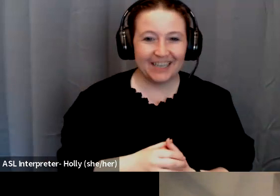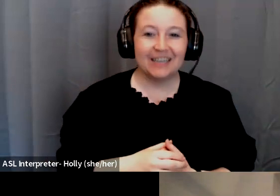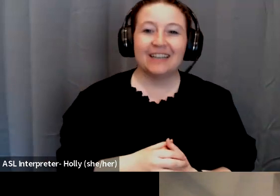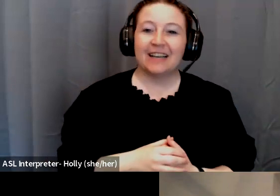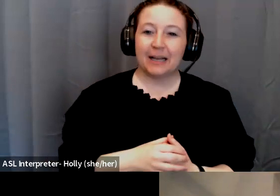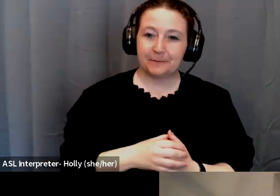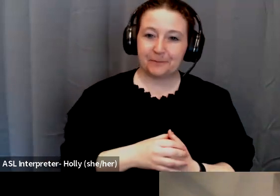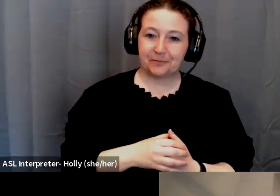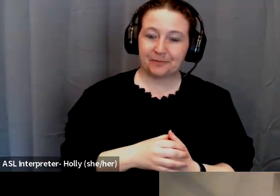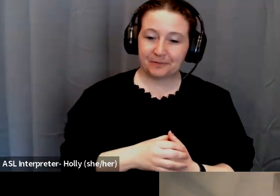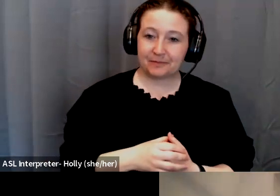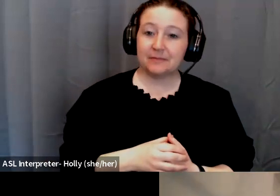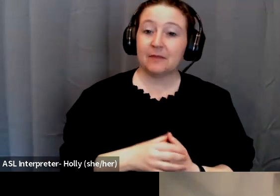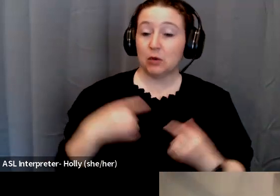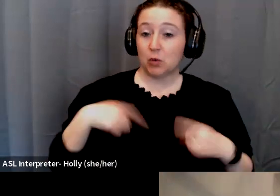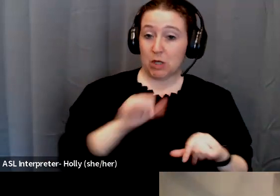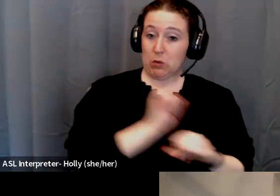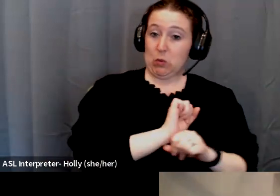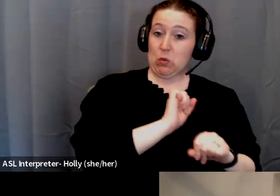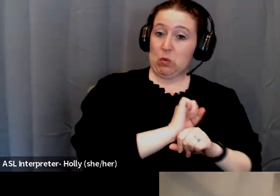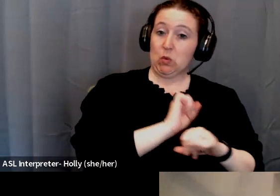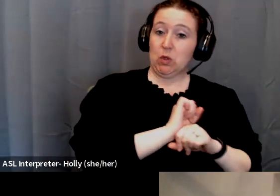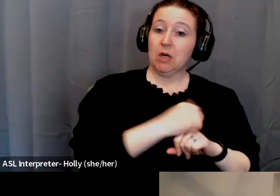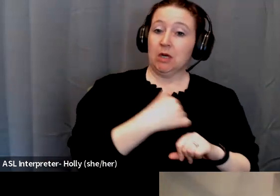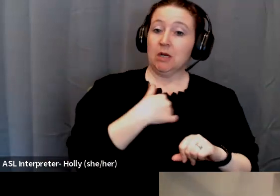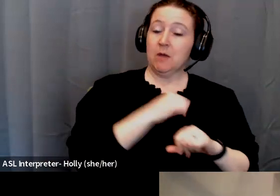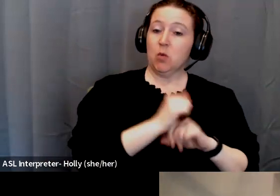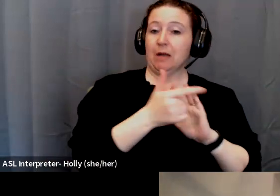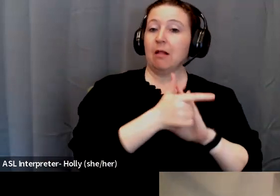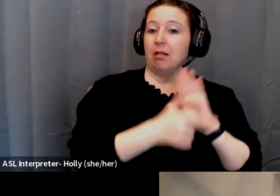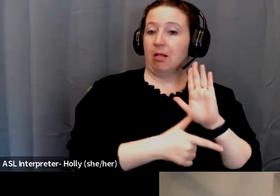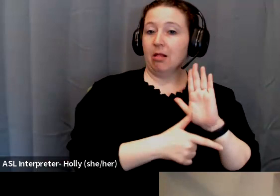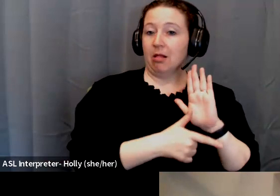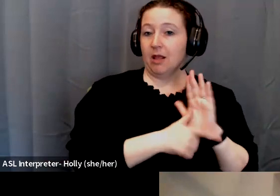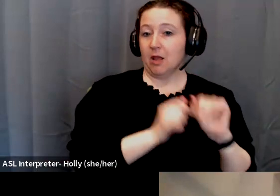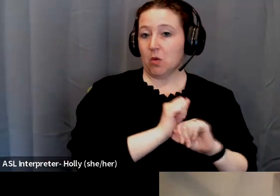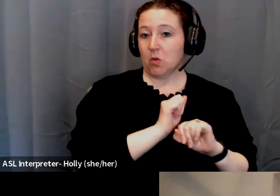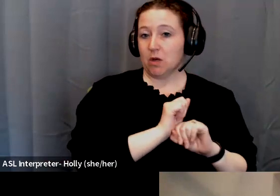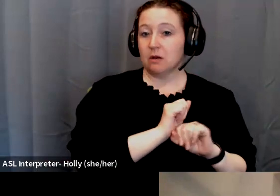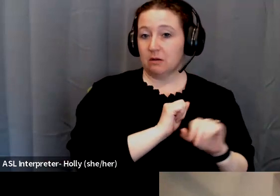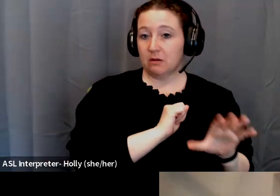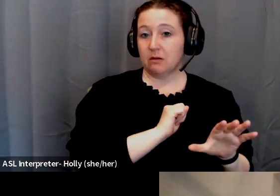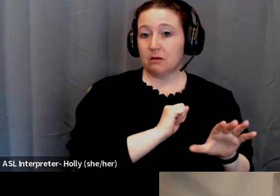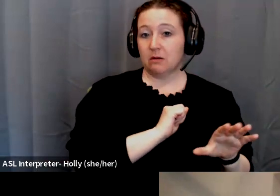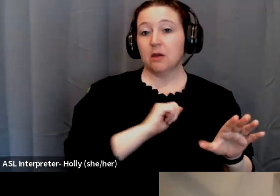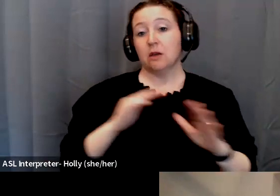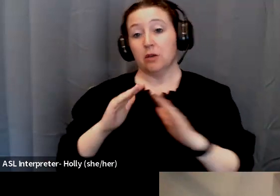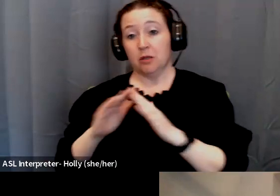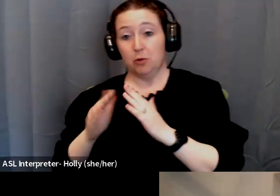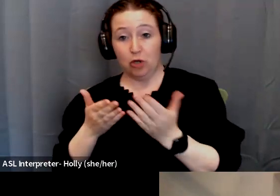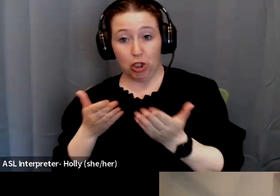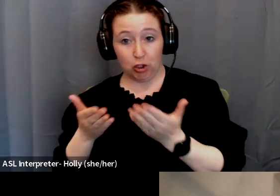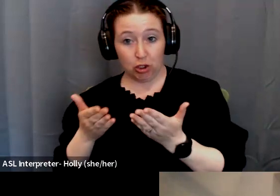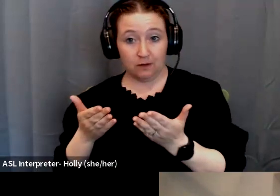my work life, I do legal work. And in my community service work, I